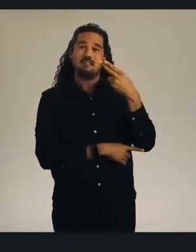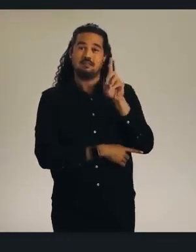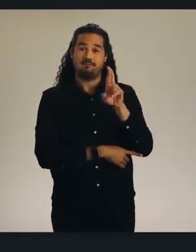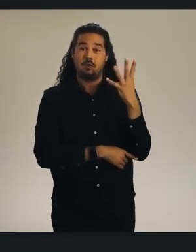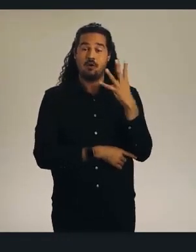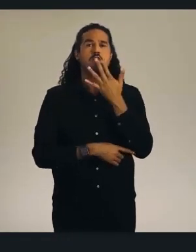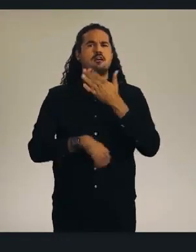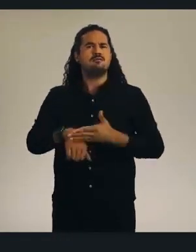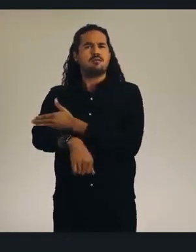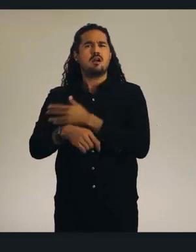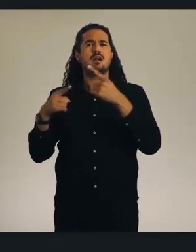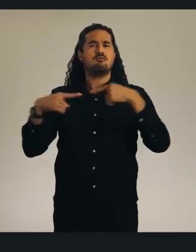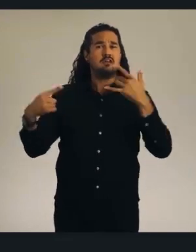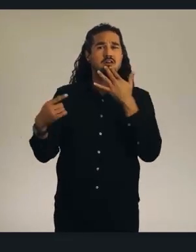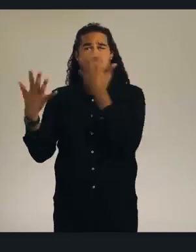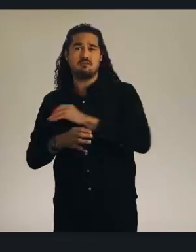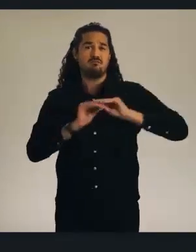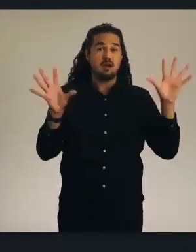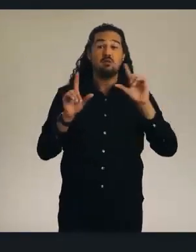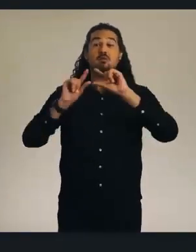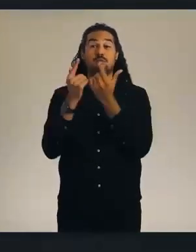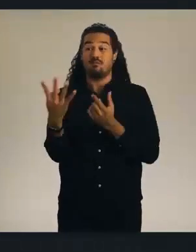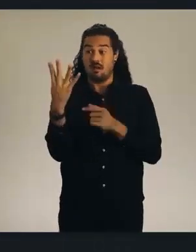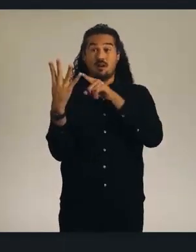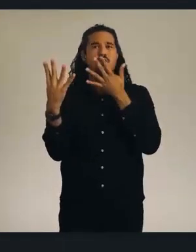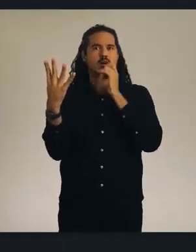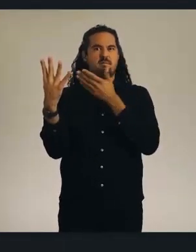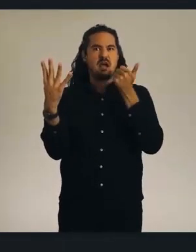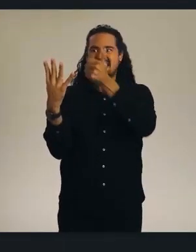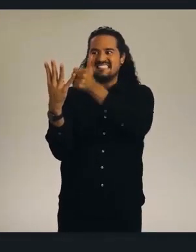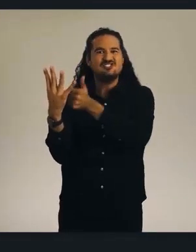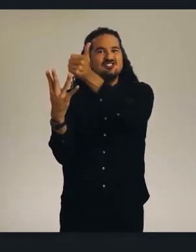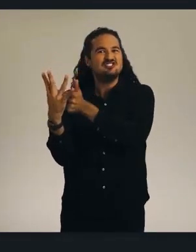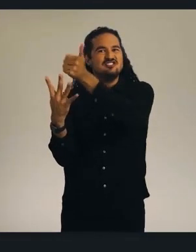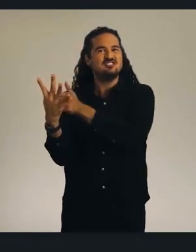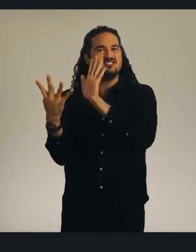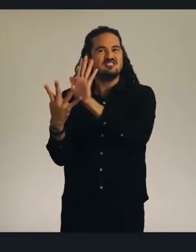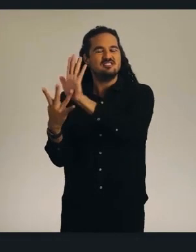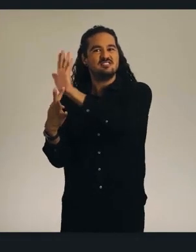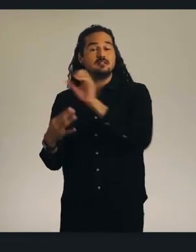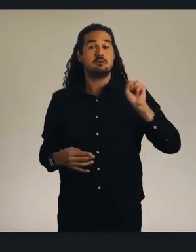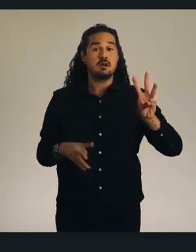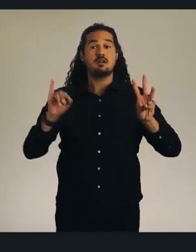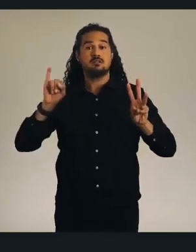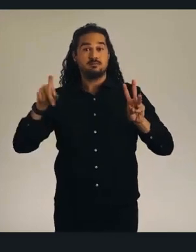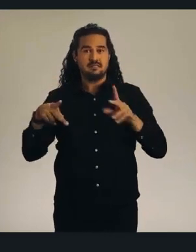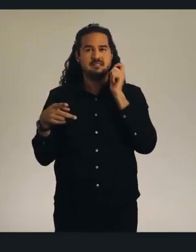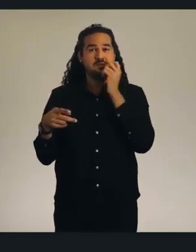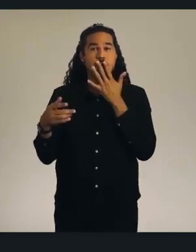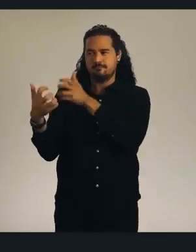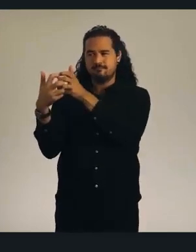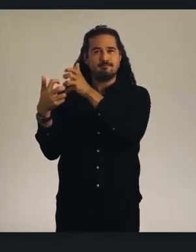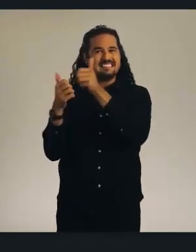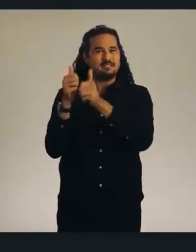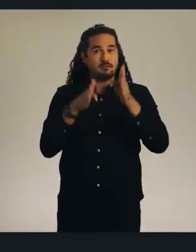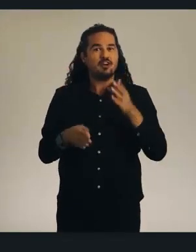contrast, and lighting for each subject in a group photo, including for challenging shots like this. Our software and ISP adjust for different lighting, and we've made improvements for skin tones, so everyone looks even